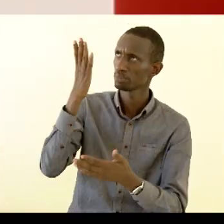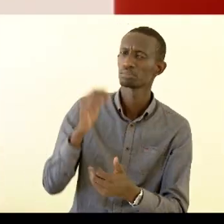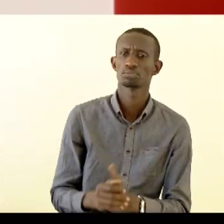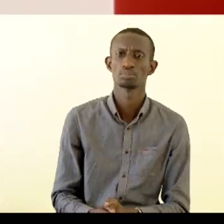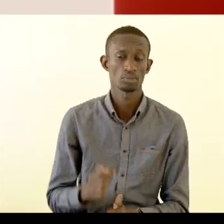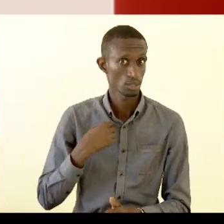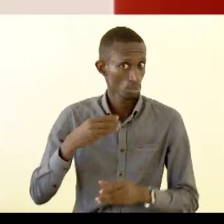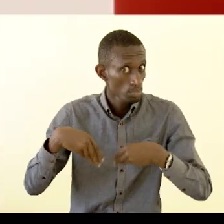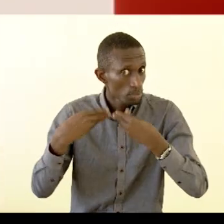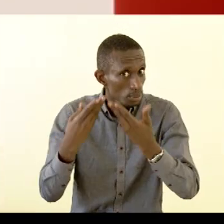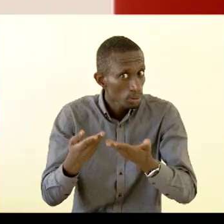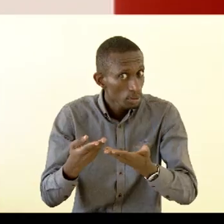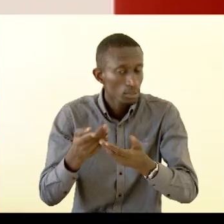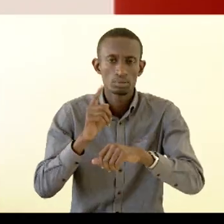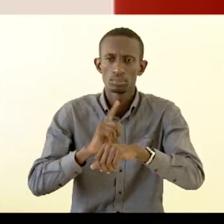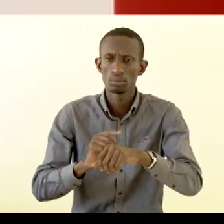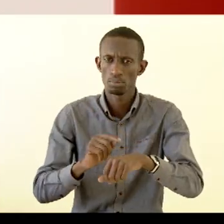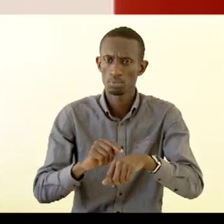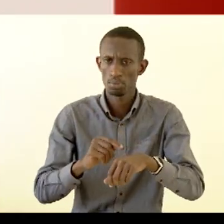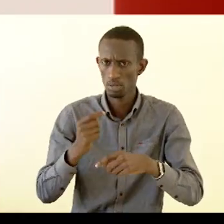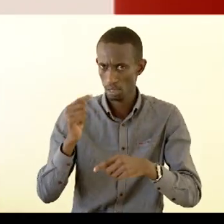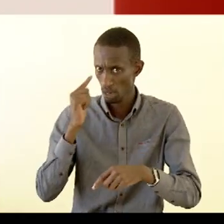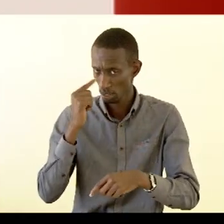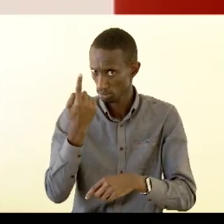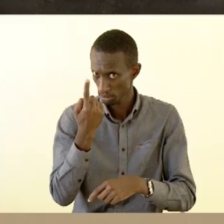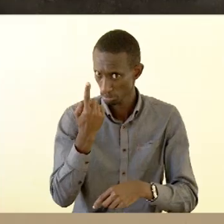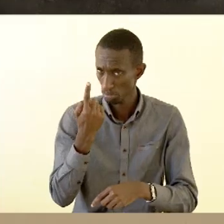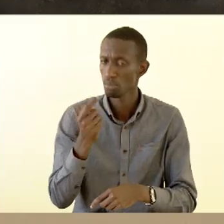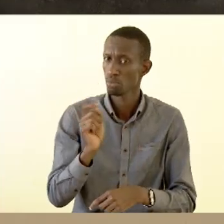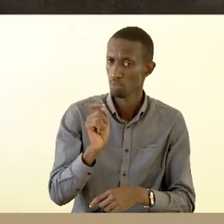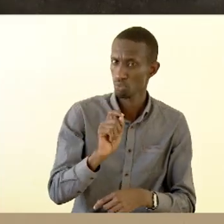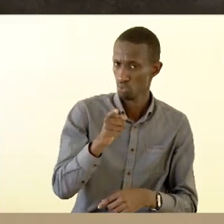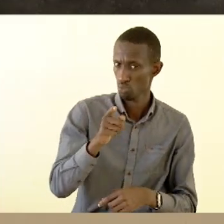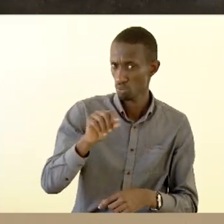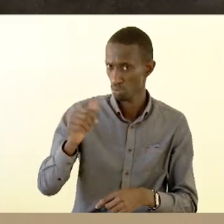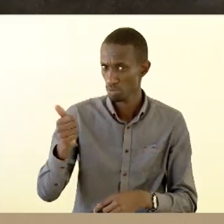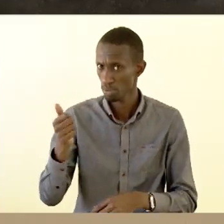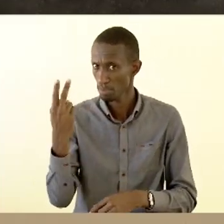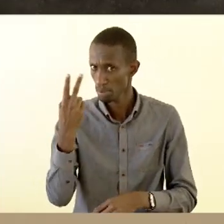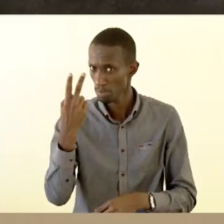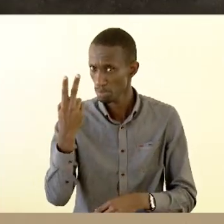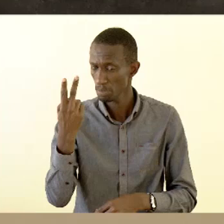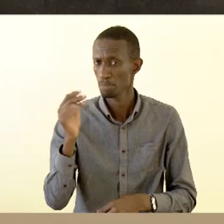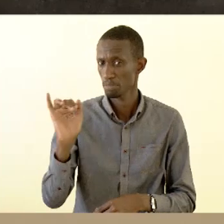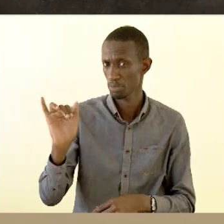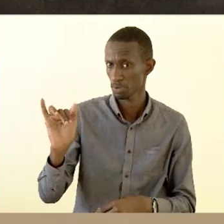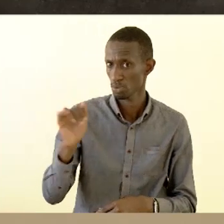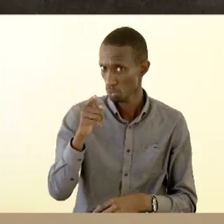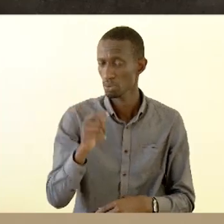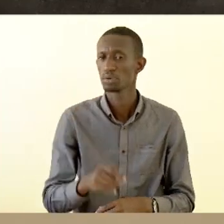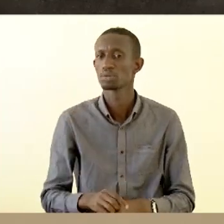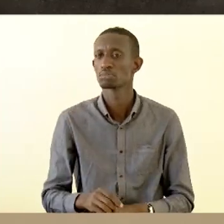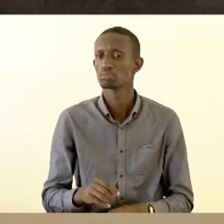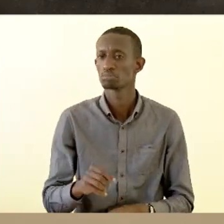will give you one particle and its properties, and the 2 remaining particles, you